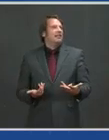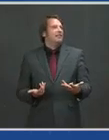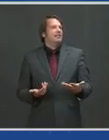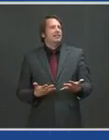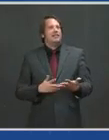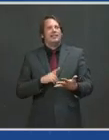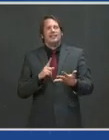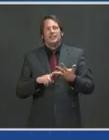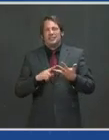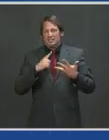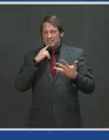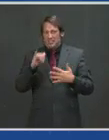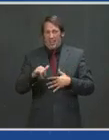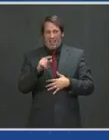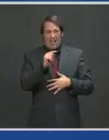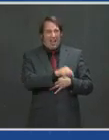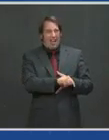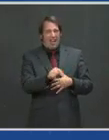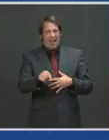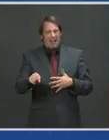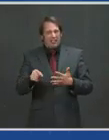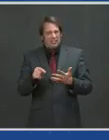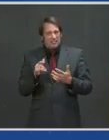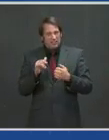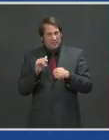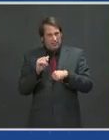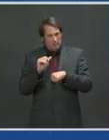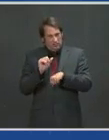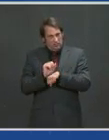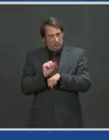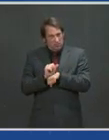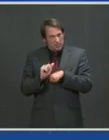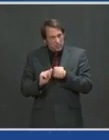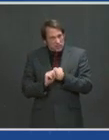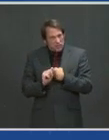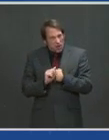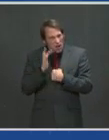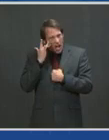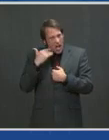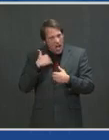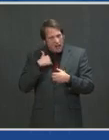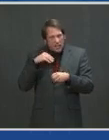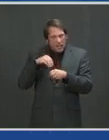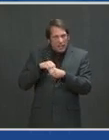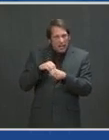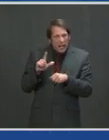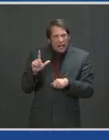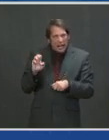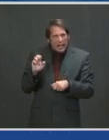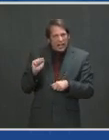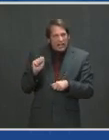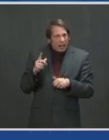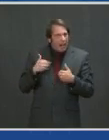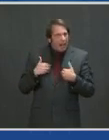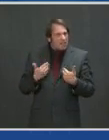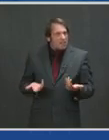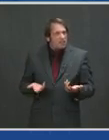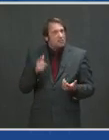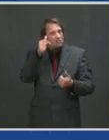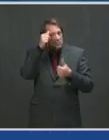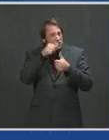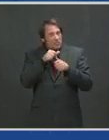pipes. They're still out there. Everybody remembers what happened in Flint. There's hundreds of